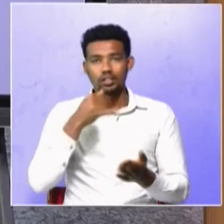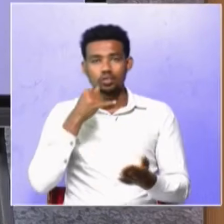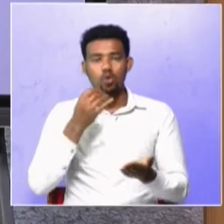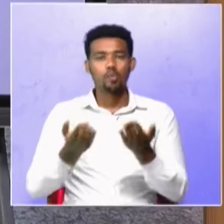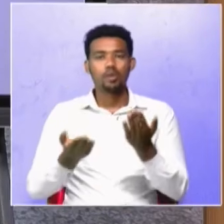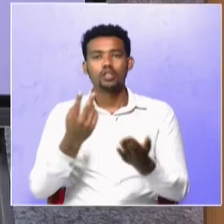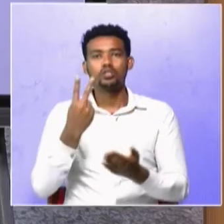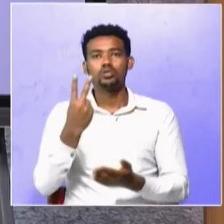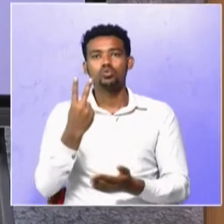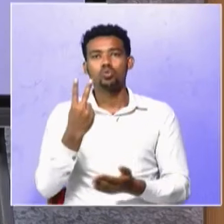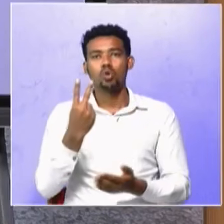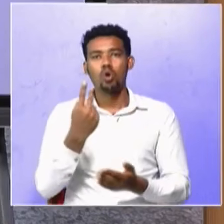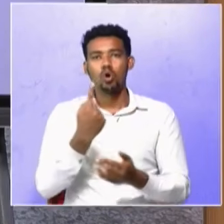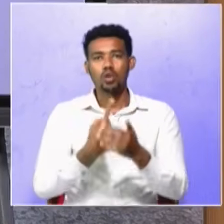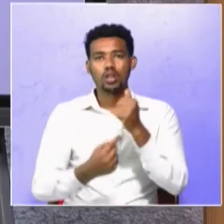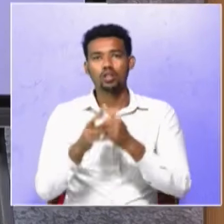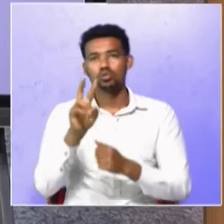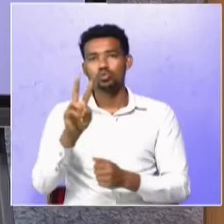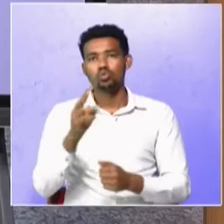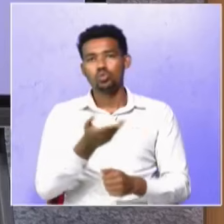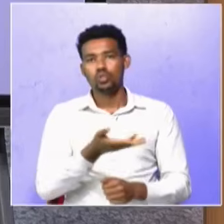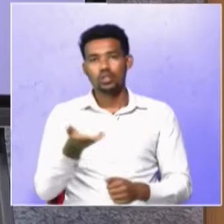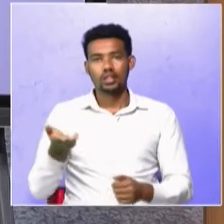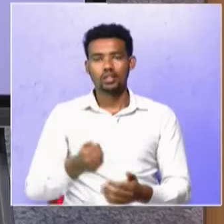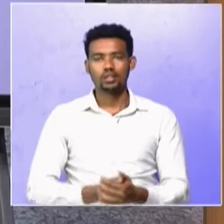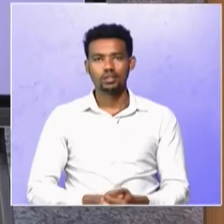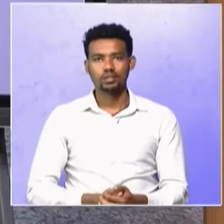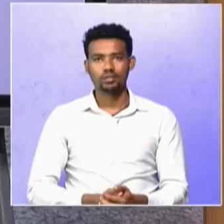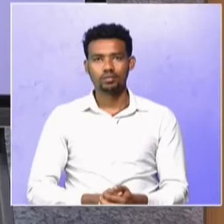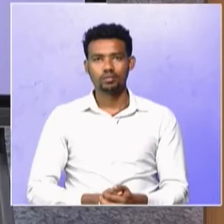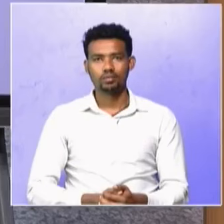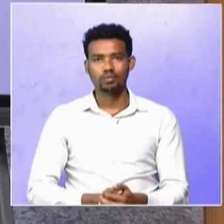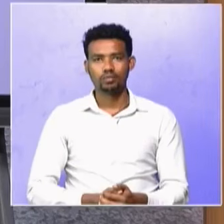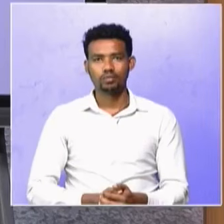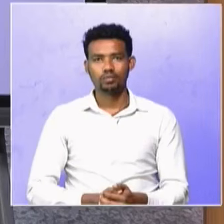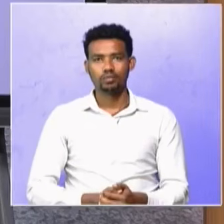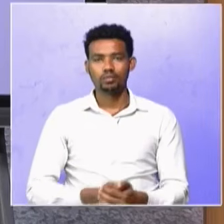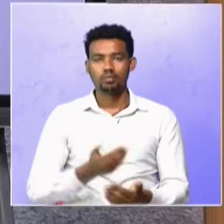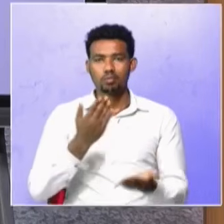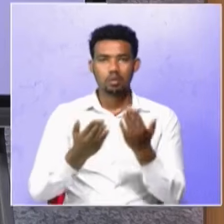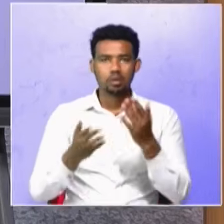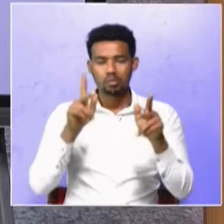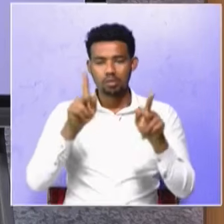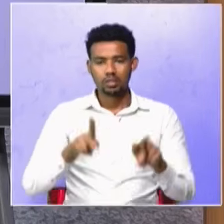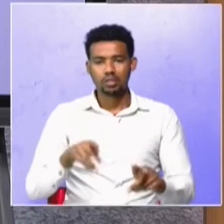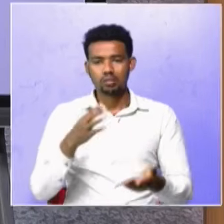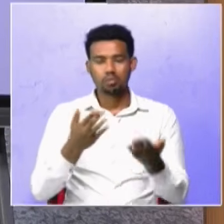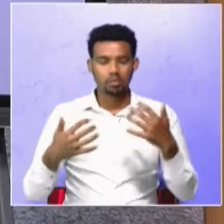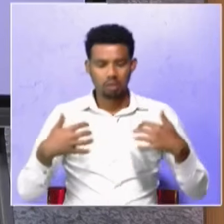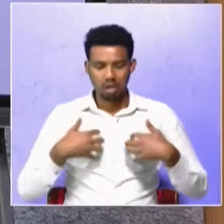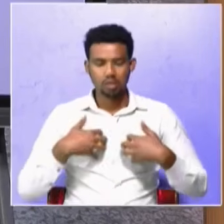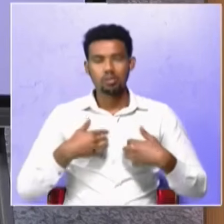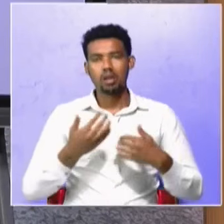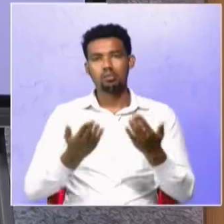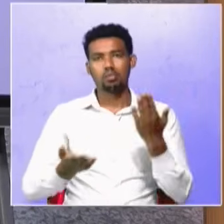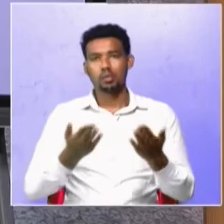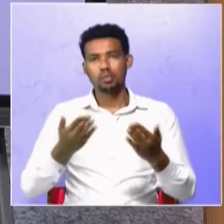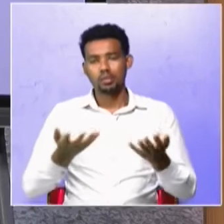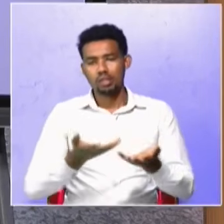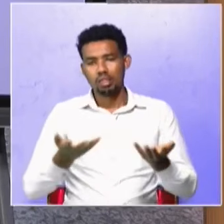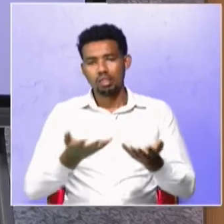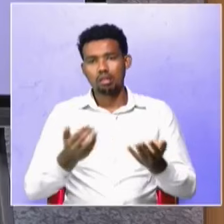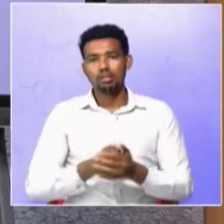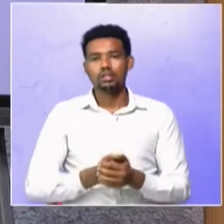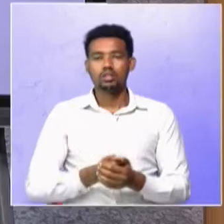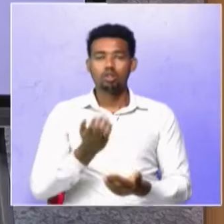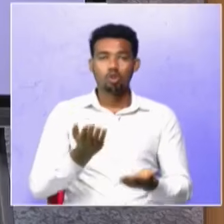comparing only how many things? Two things together. Maybe person, maybe animal, maybe things even. We can compare